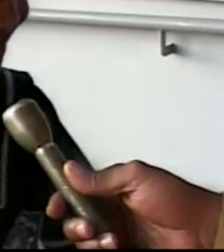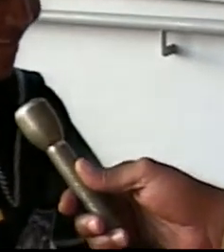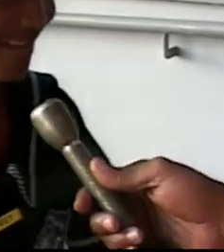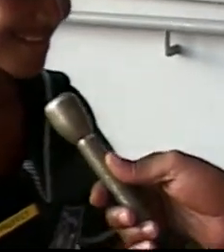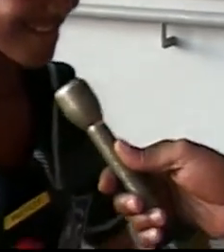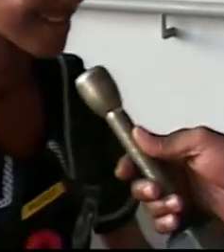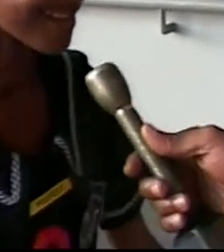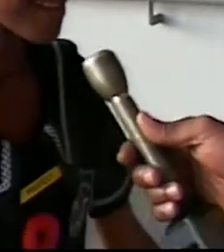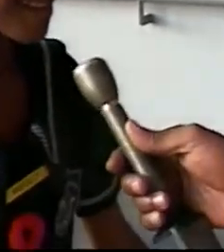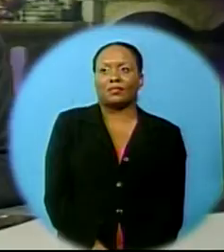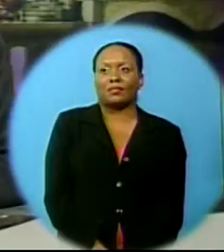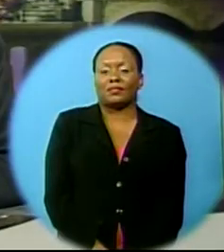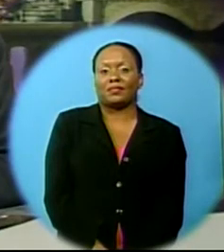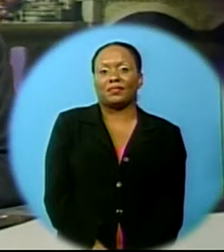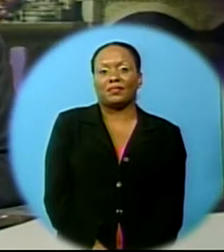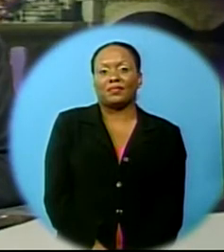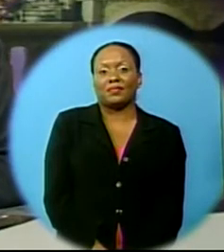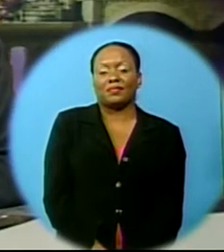pumpkin.